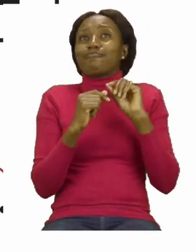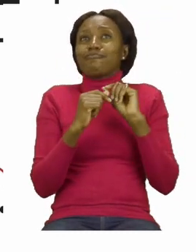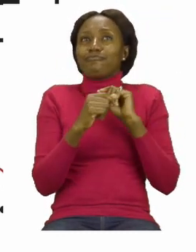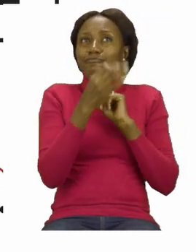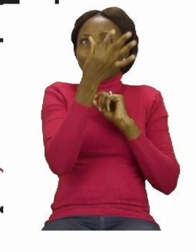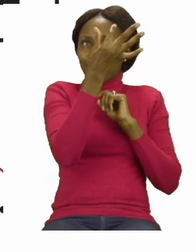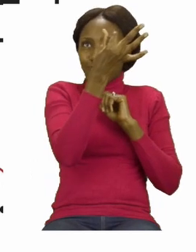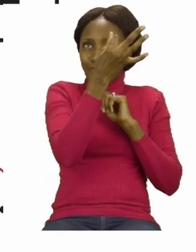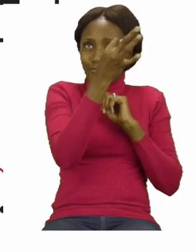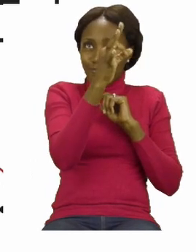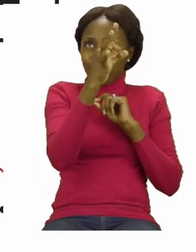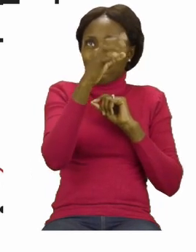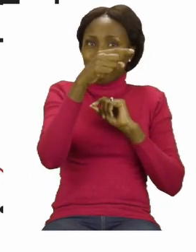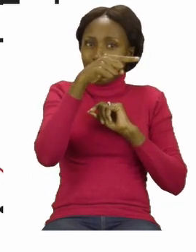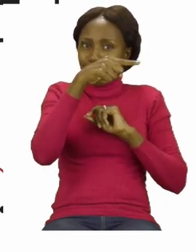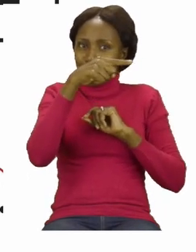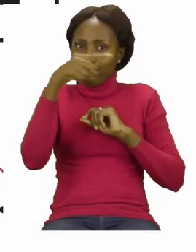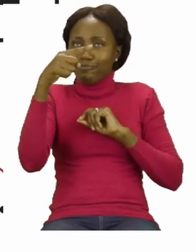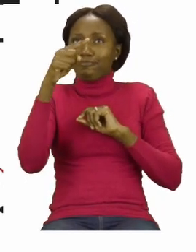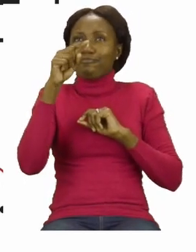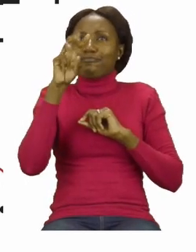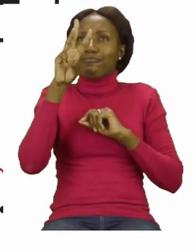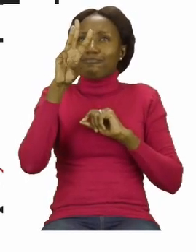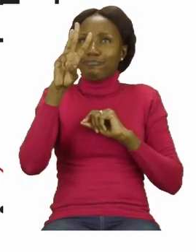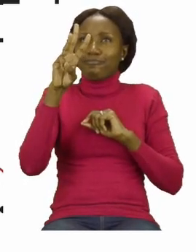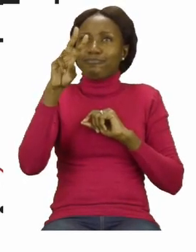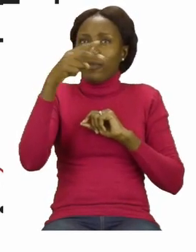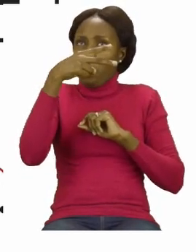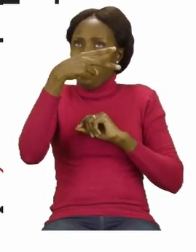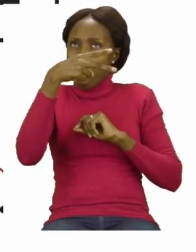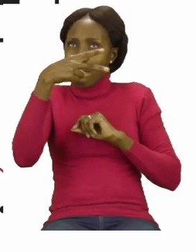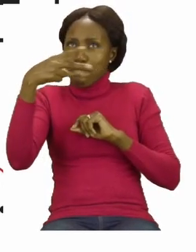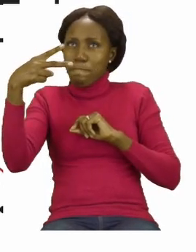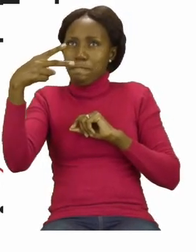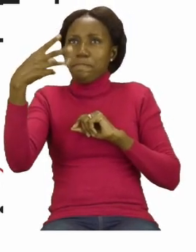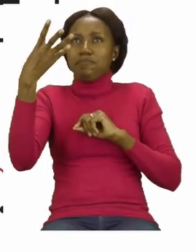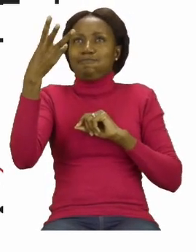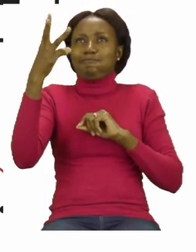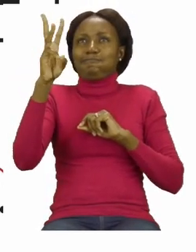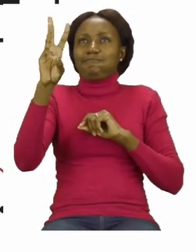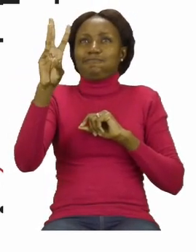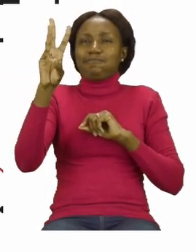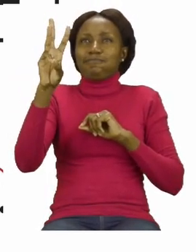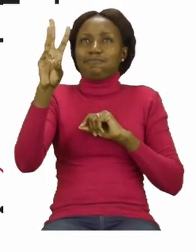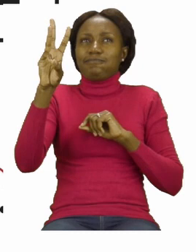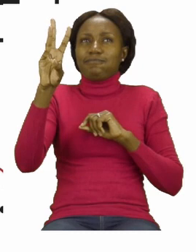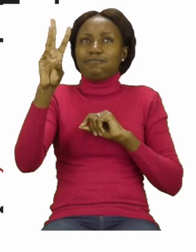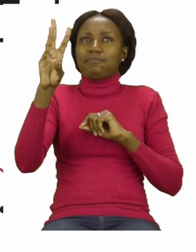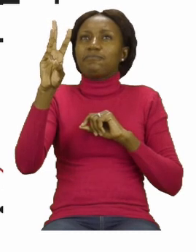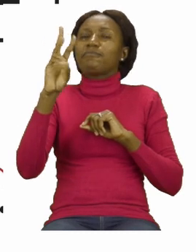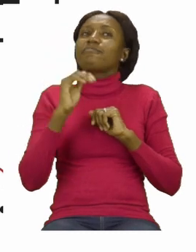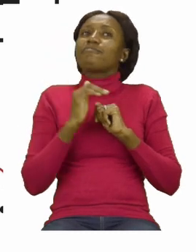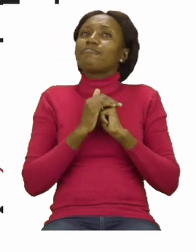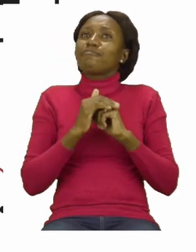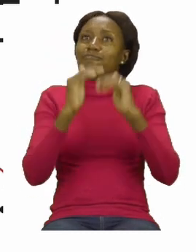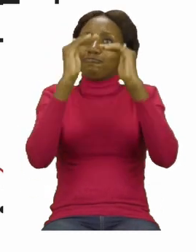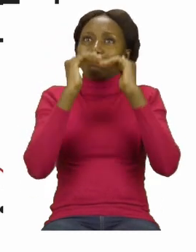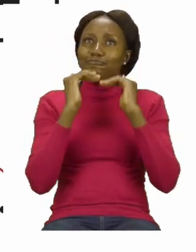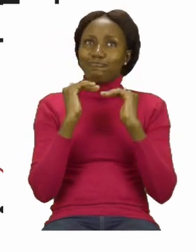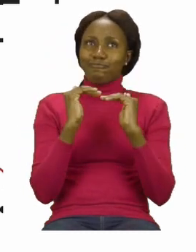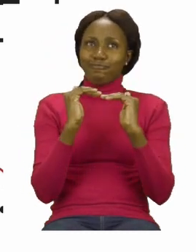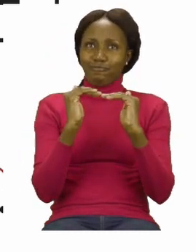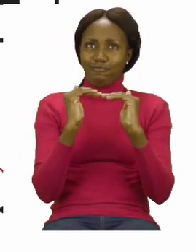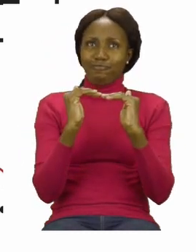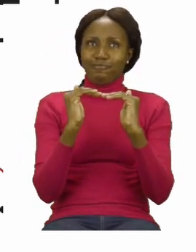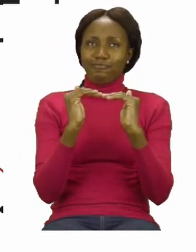9 minus 3 equals 6. Now we're going to do the next ones, and we're